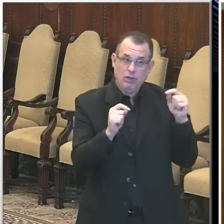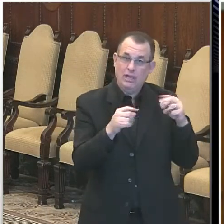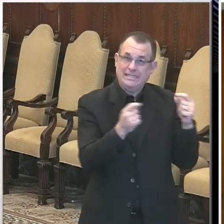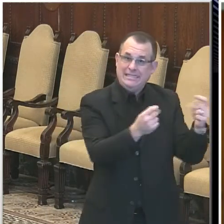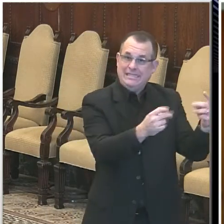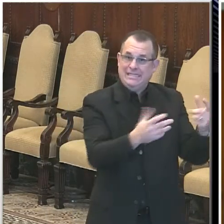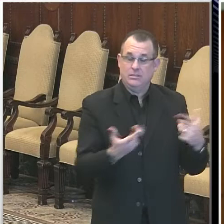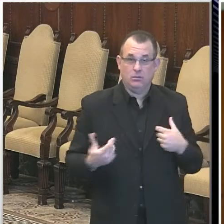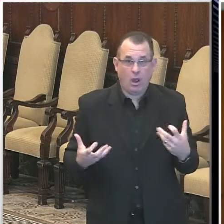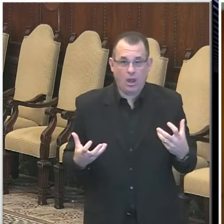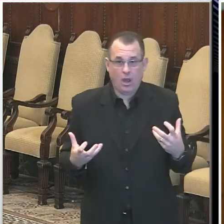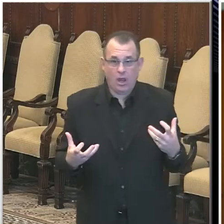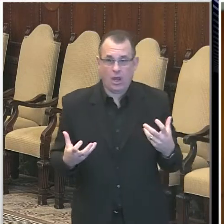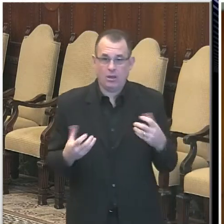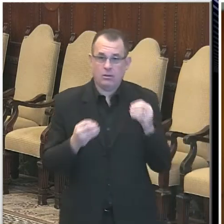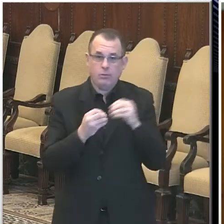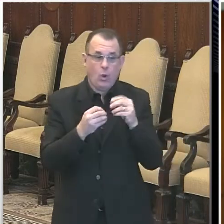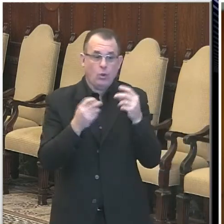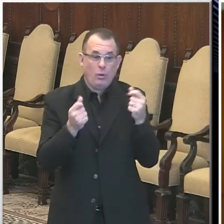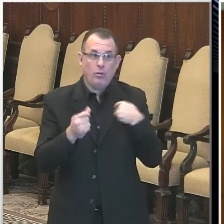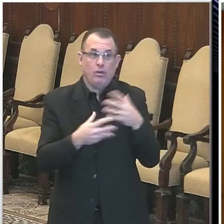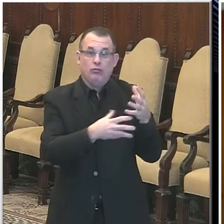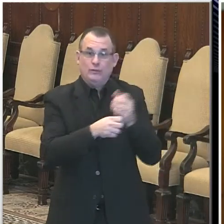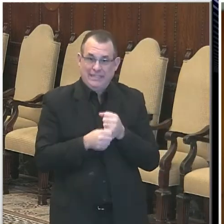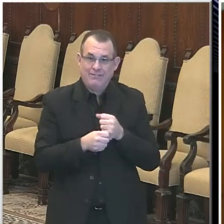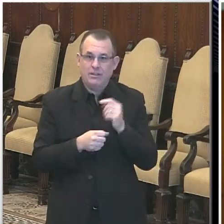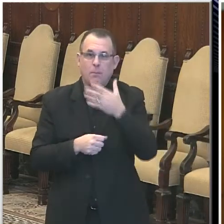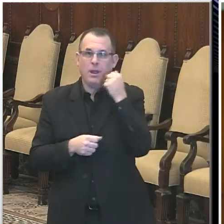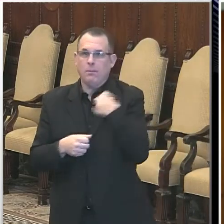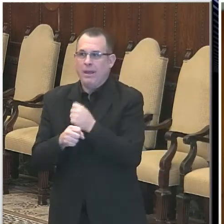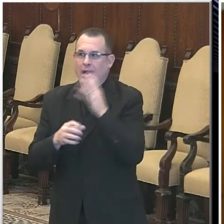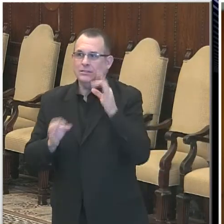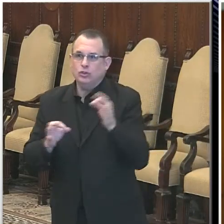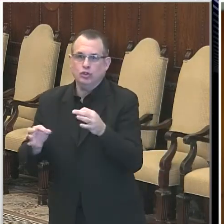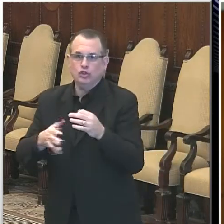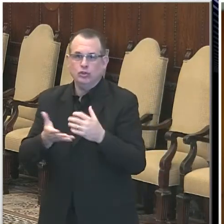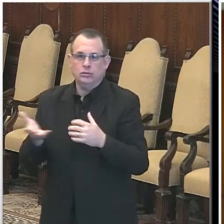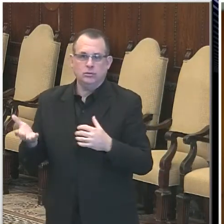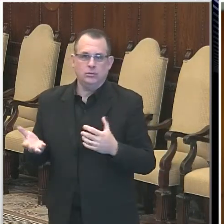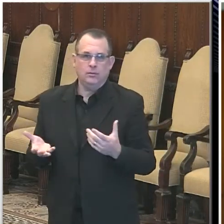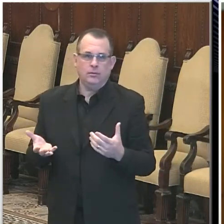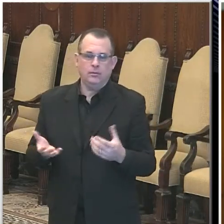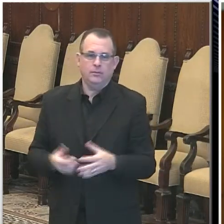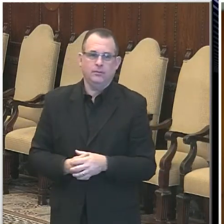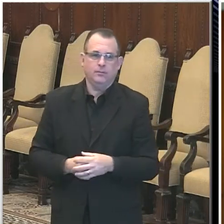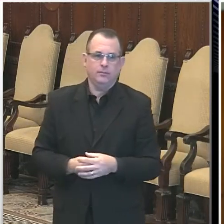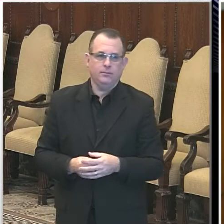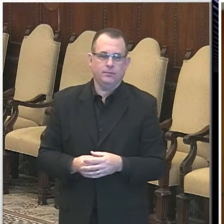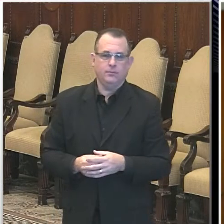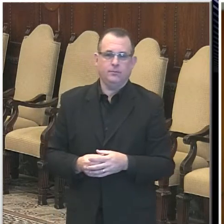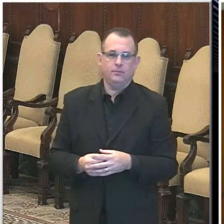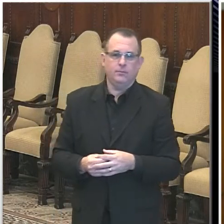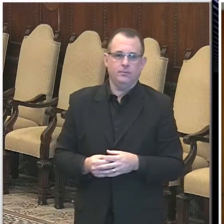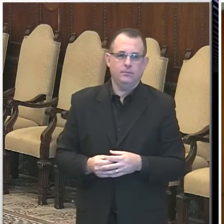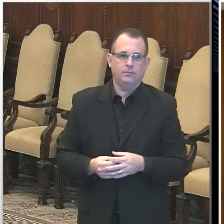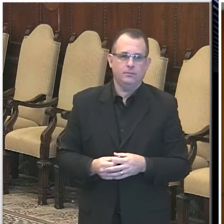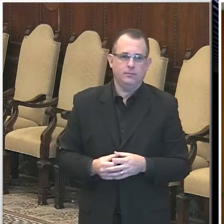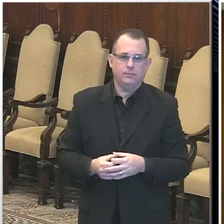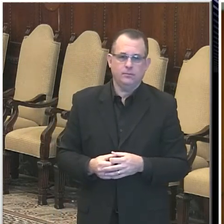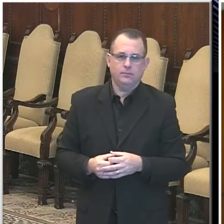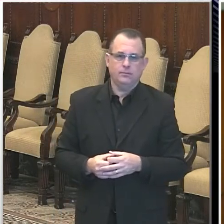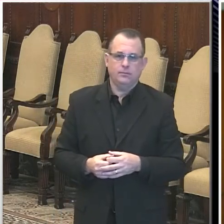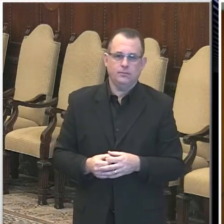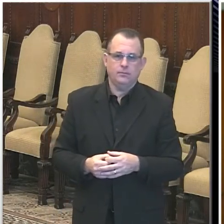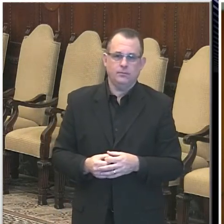information, the better we can make intelligent decisions based on that information. Now, delay in reporting to us from once the lab